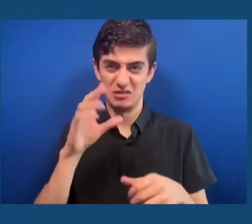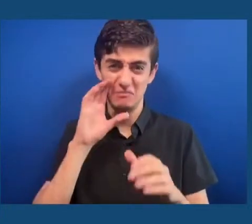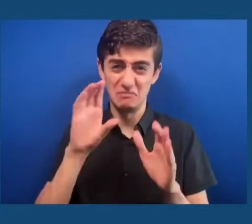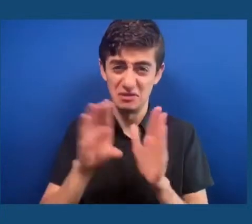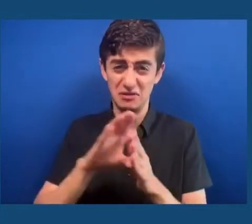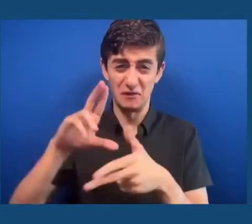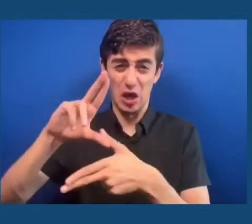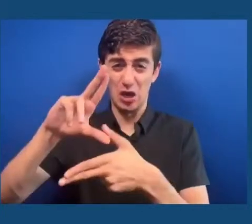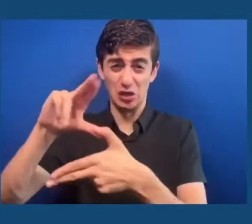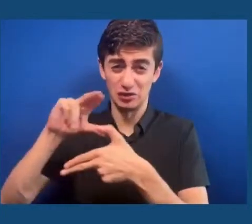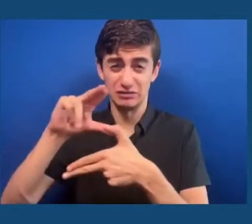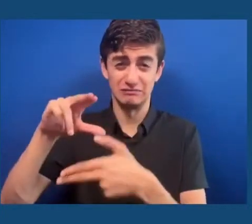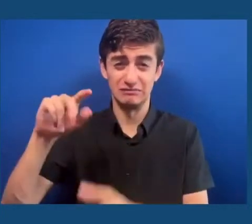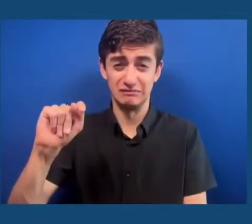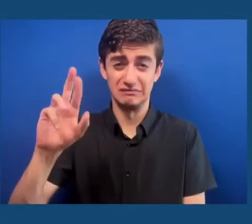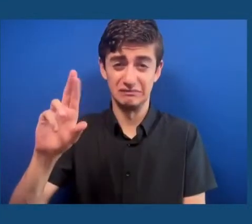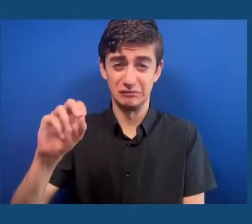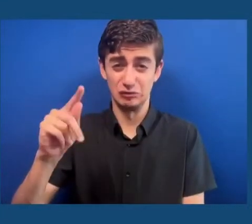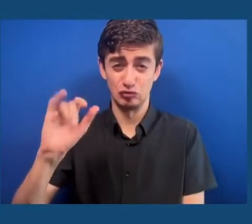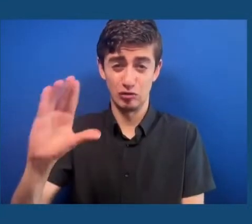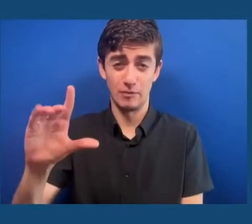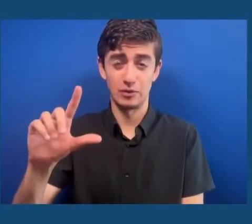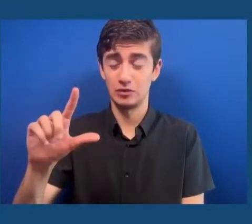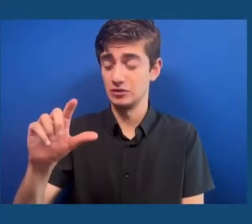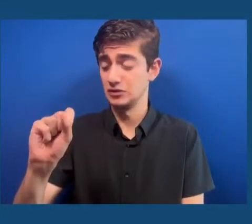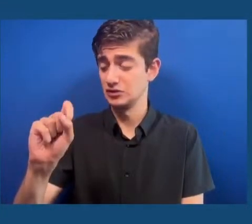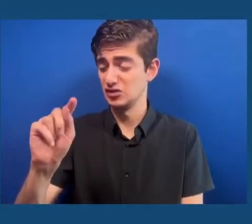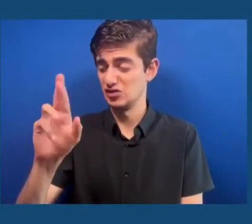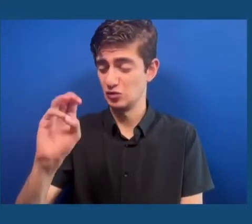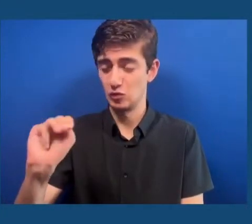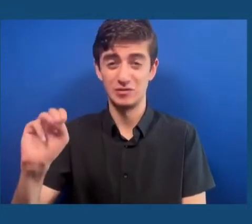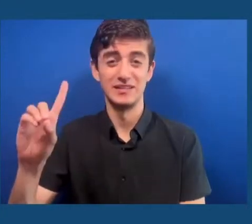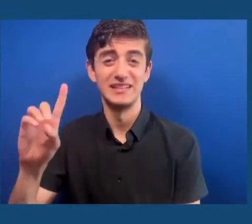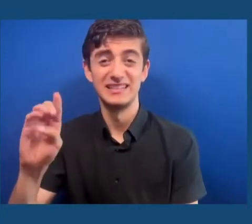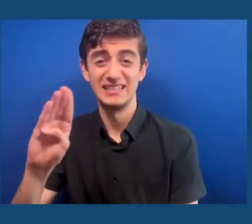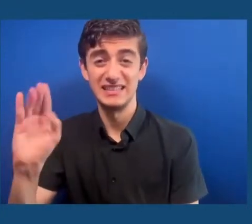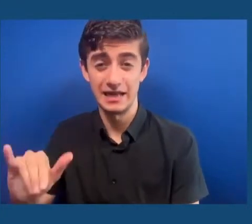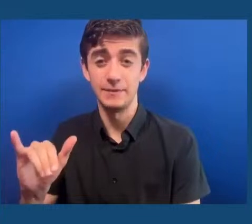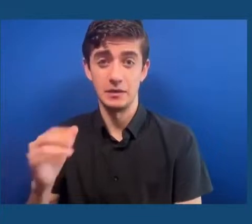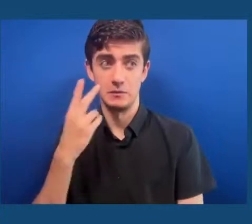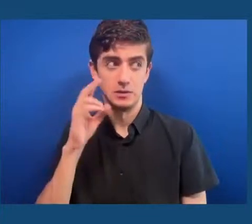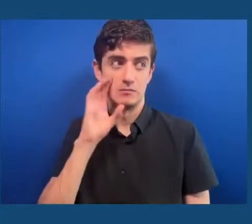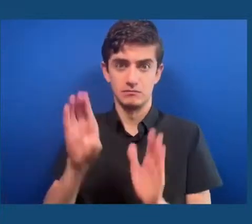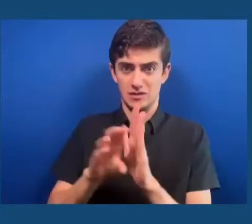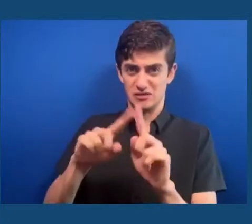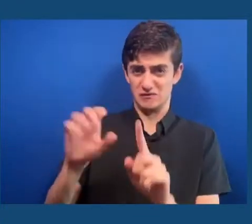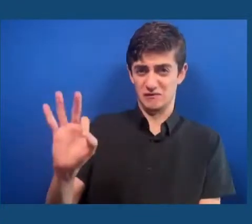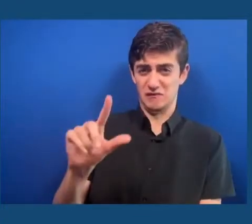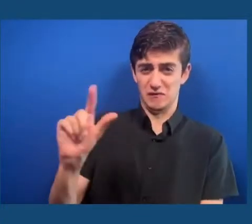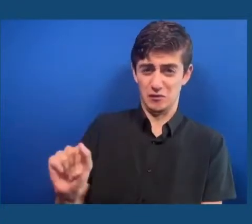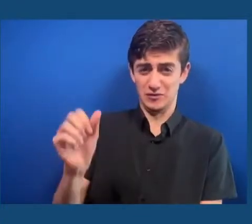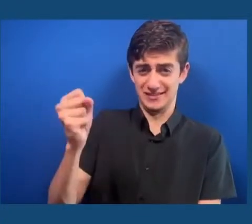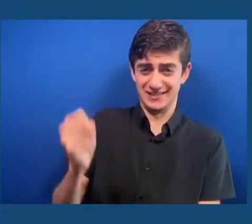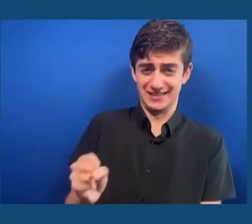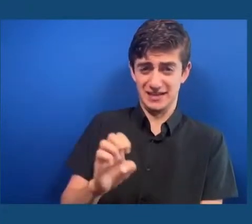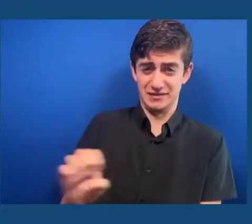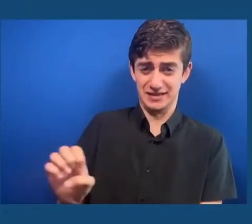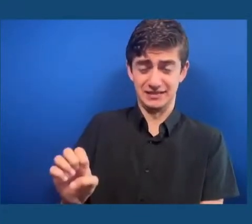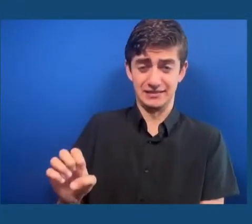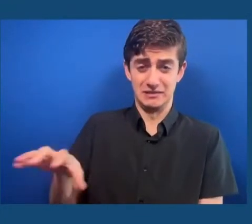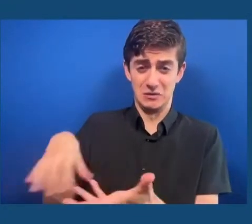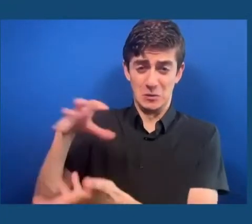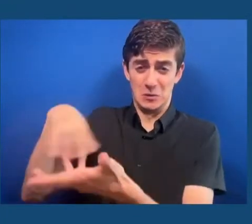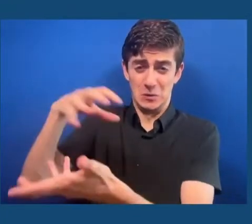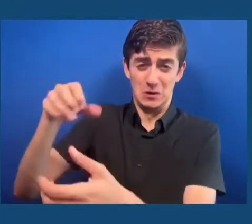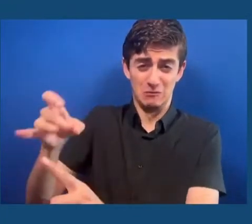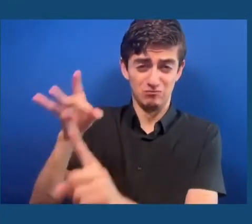especially in Florida and the Southeast, are just so devastating. It seems to be tracking west. I assure you I'm monitoring every minute of it. As soon as I leave here, I'll get